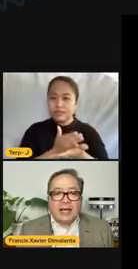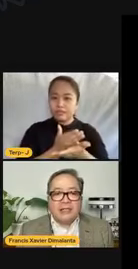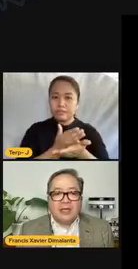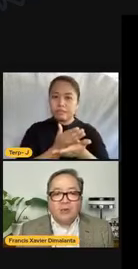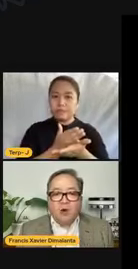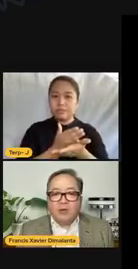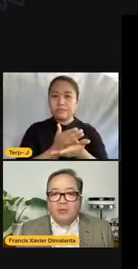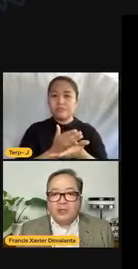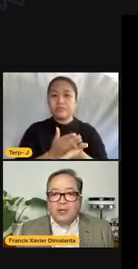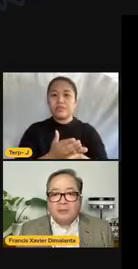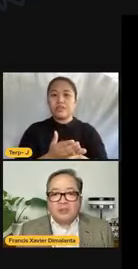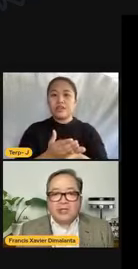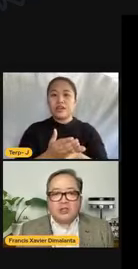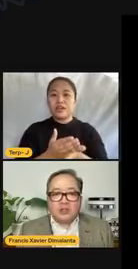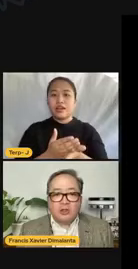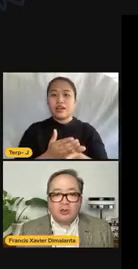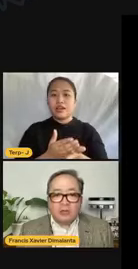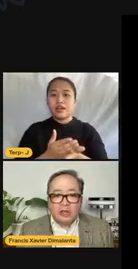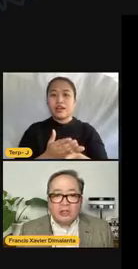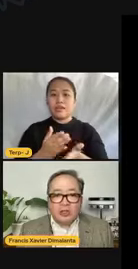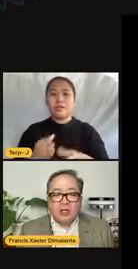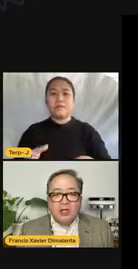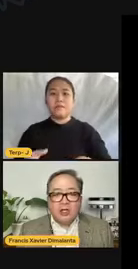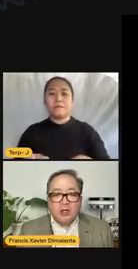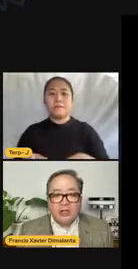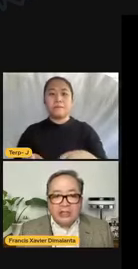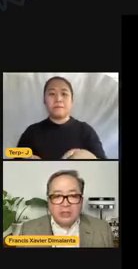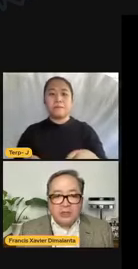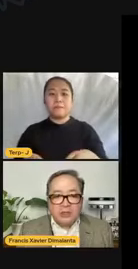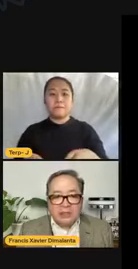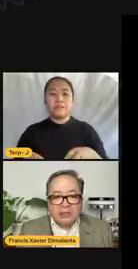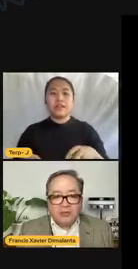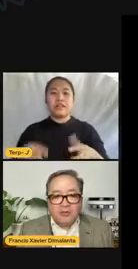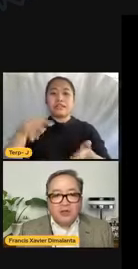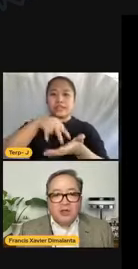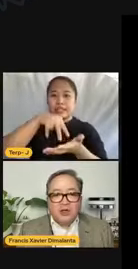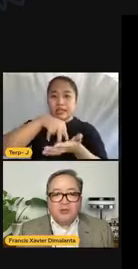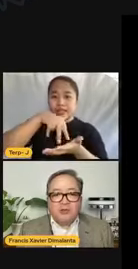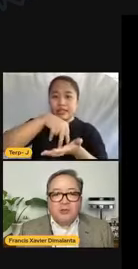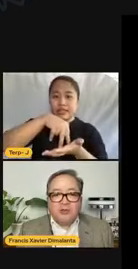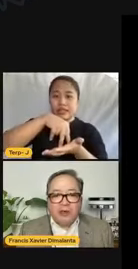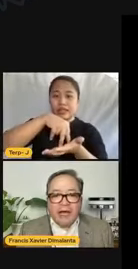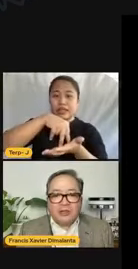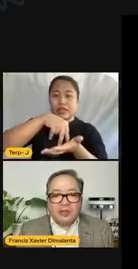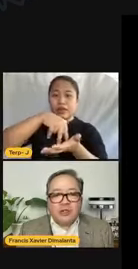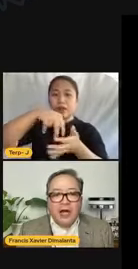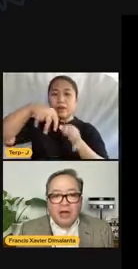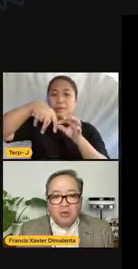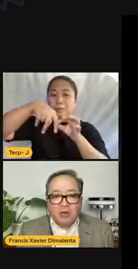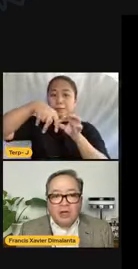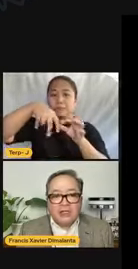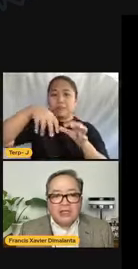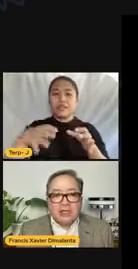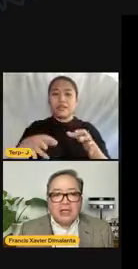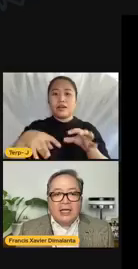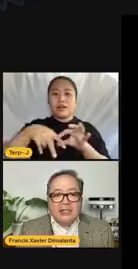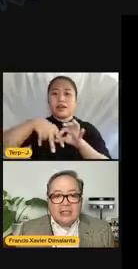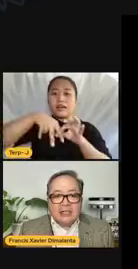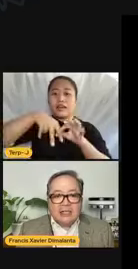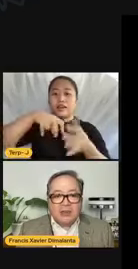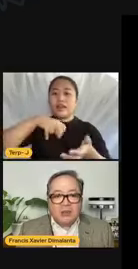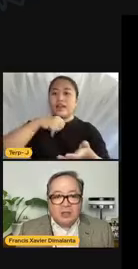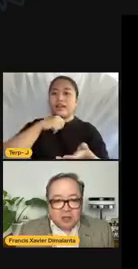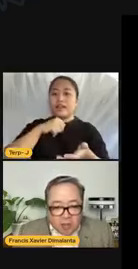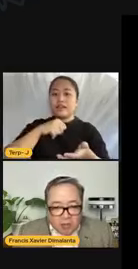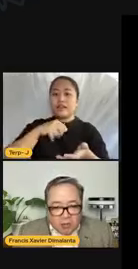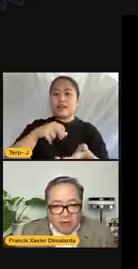like standing and walking with hips in external rotation. Your knees will be stiff, your feet flat, turned outwards. They can